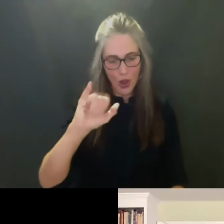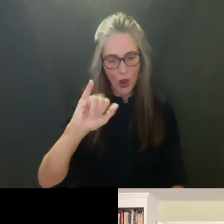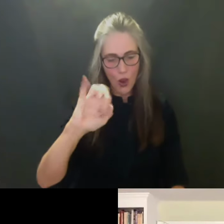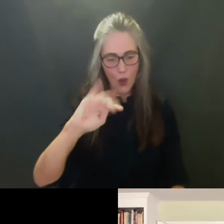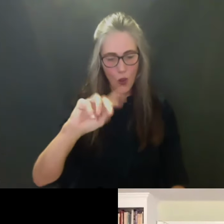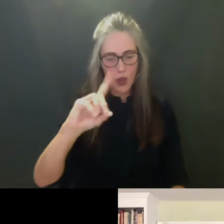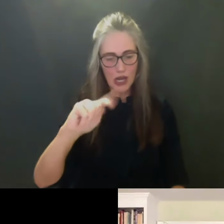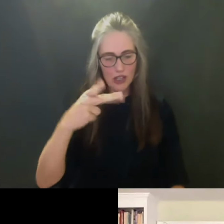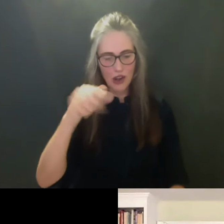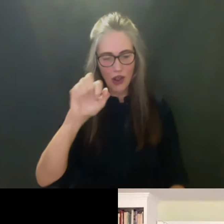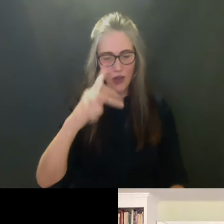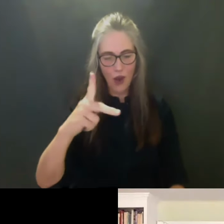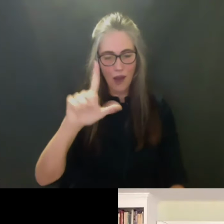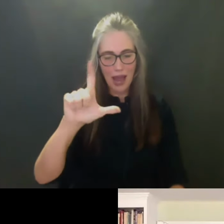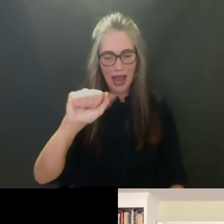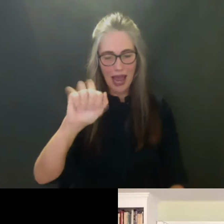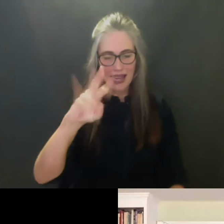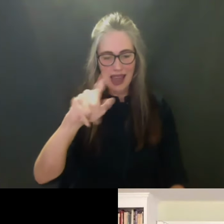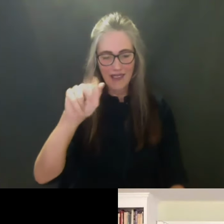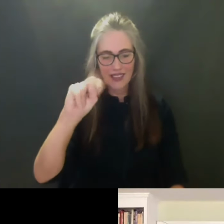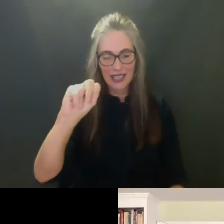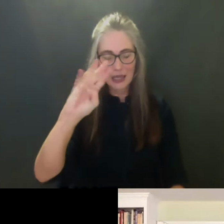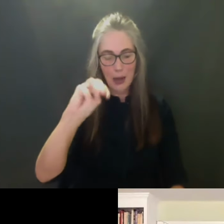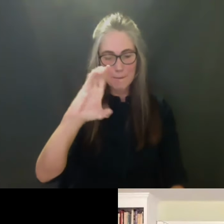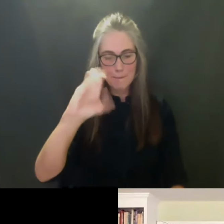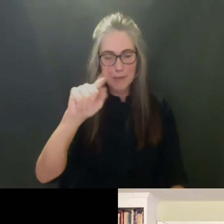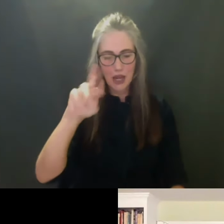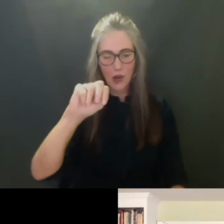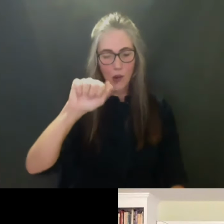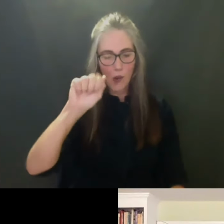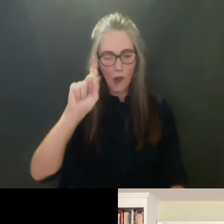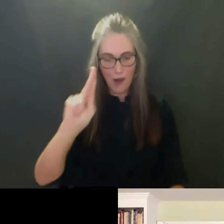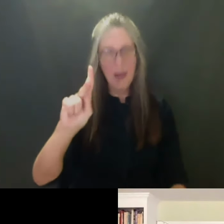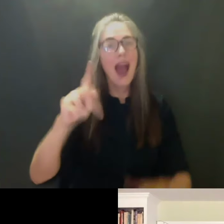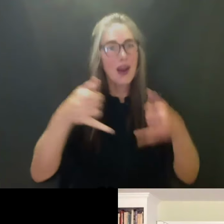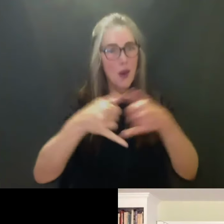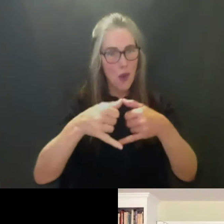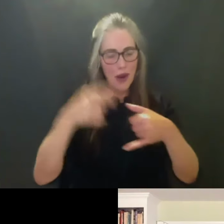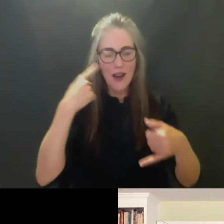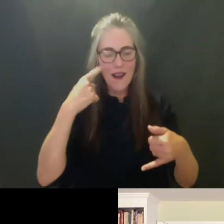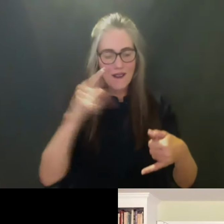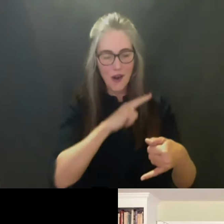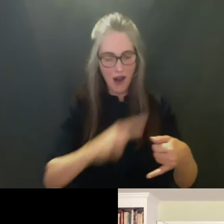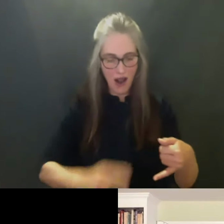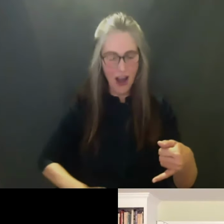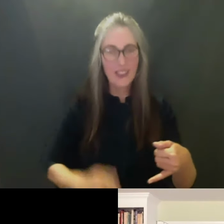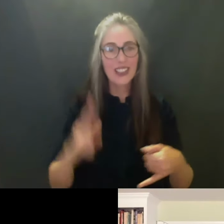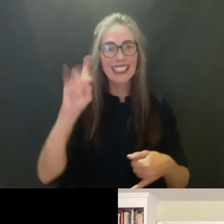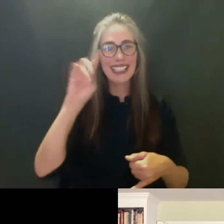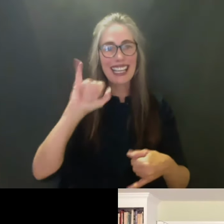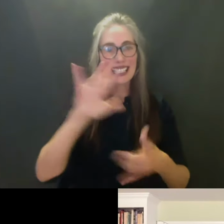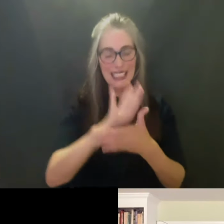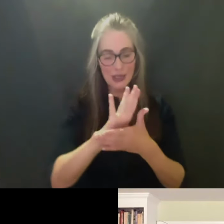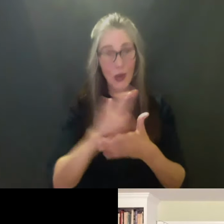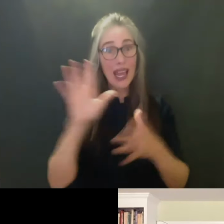Self-Government at the Harvard Kennedy School. He has been on the faculty of the Harvard Kennedy School since 1999, having earned